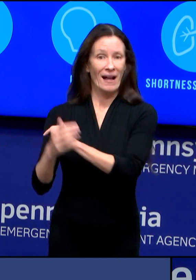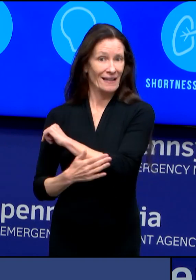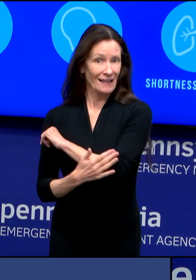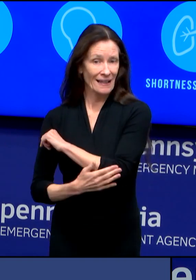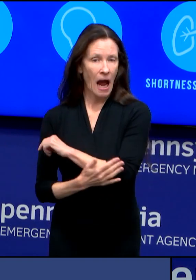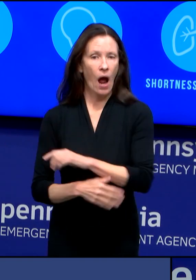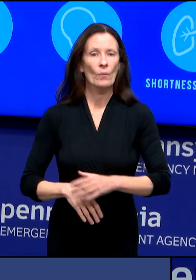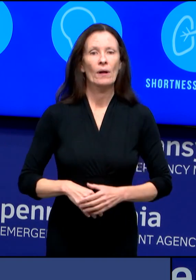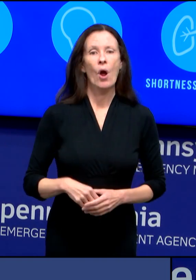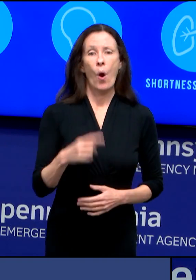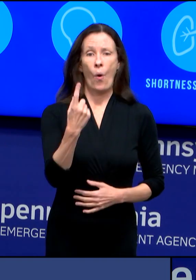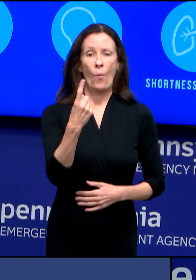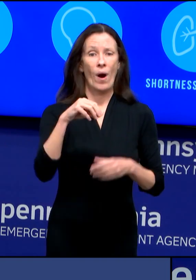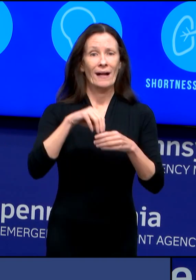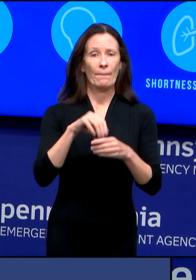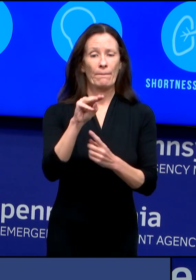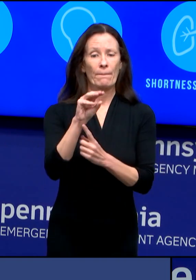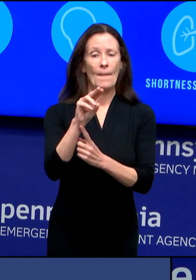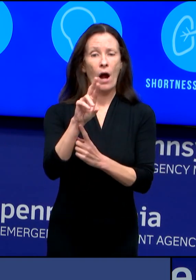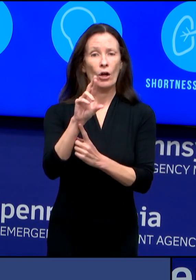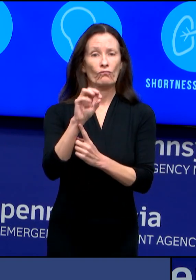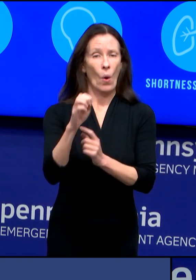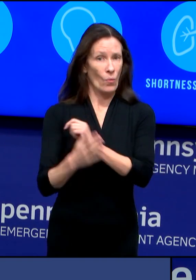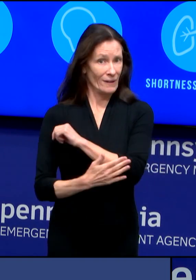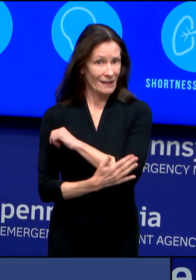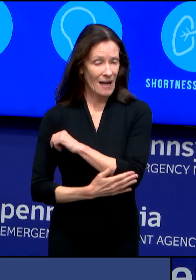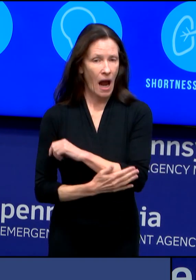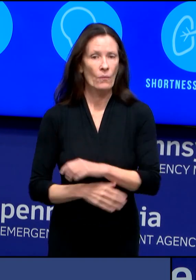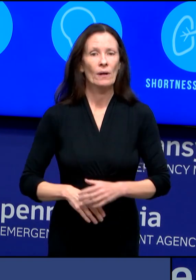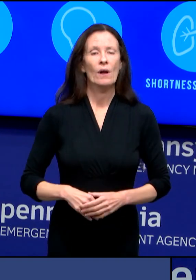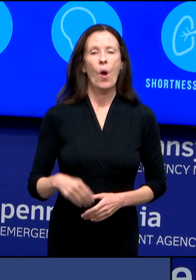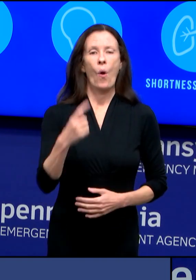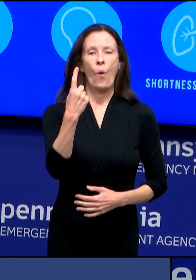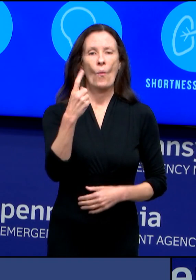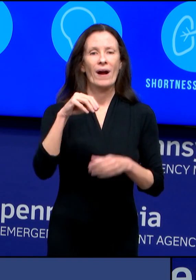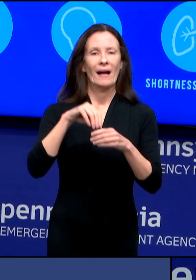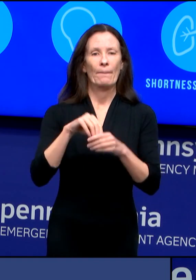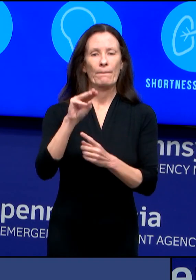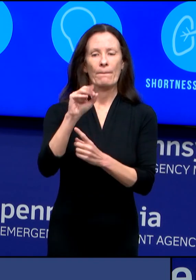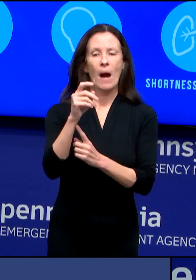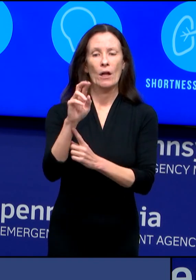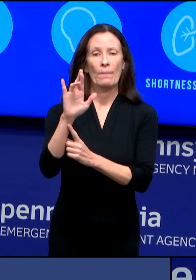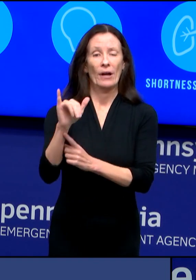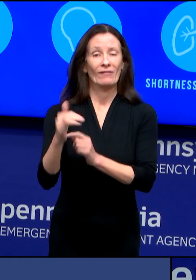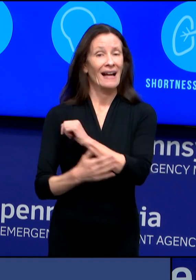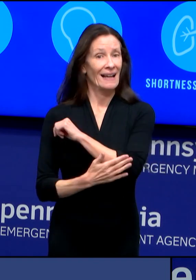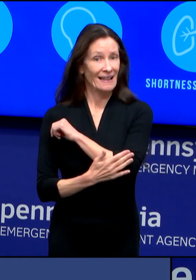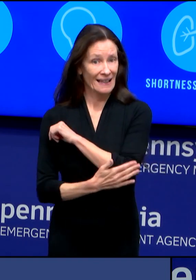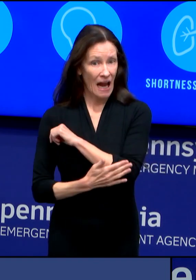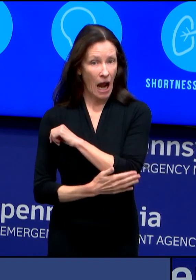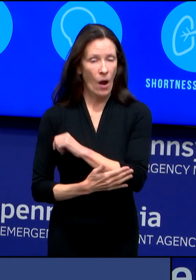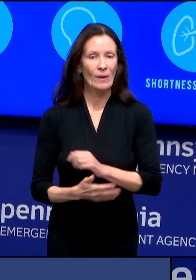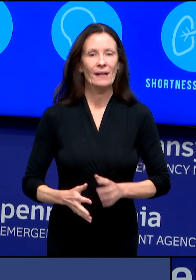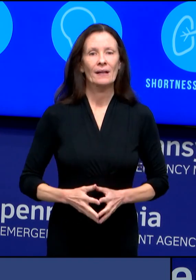County, 1 in Montgomery County, and 2 in Northampton County.